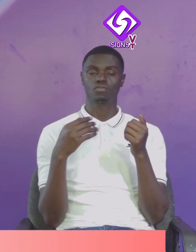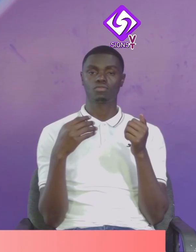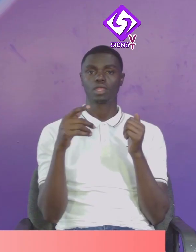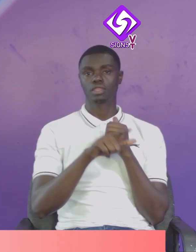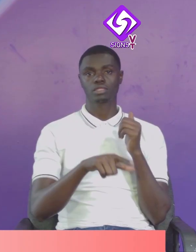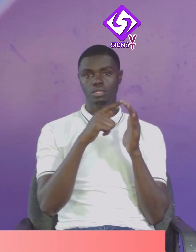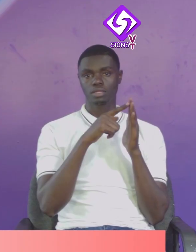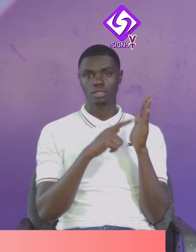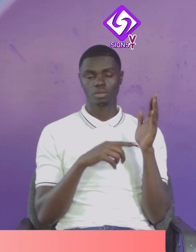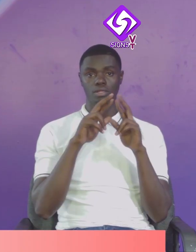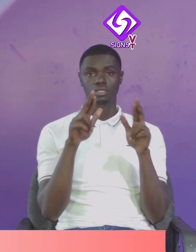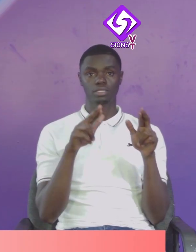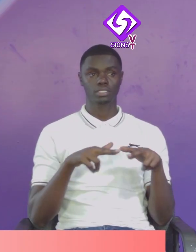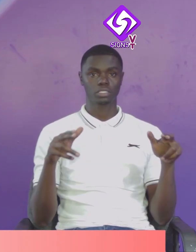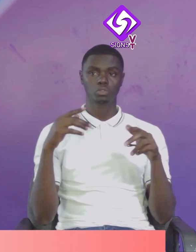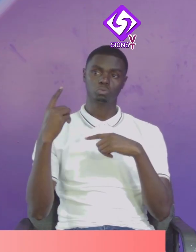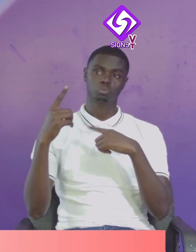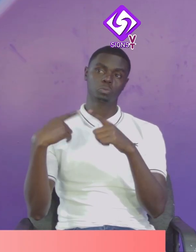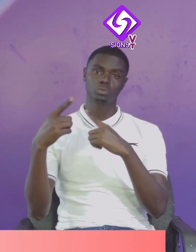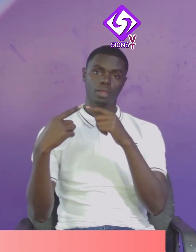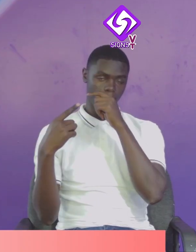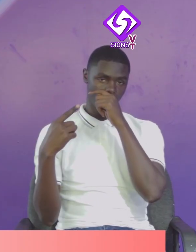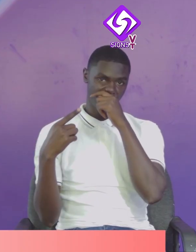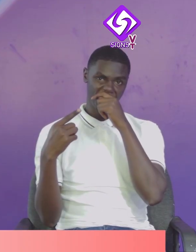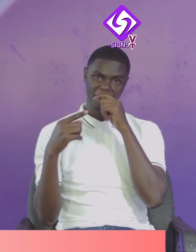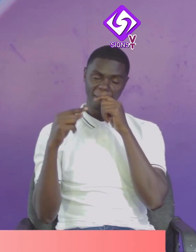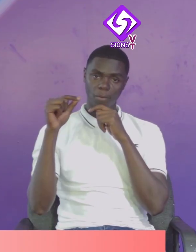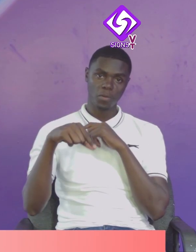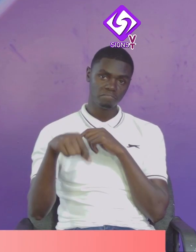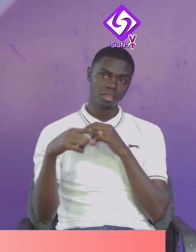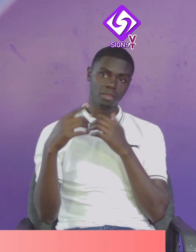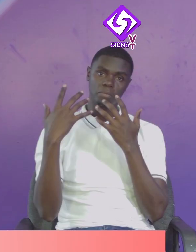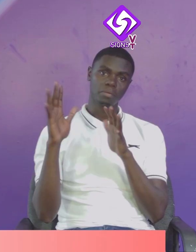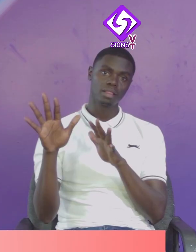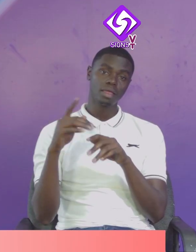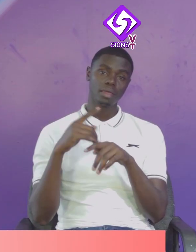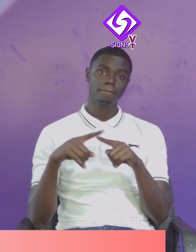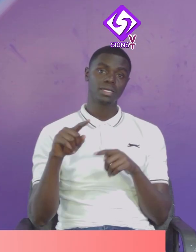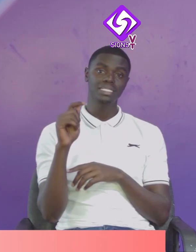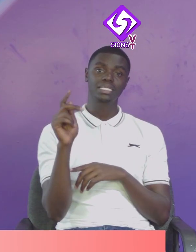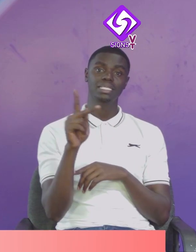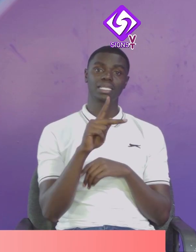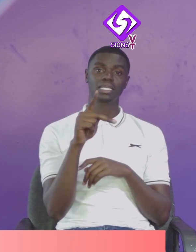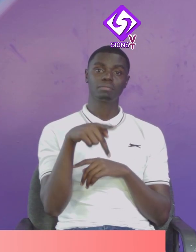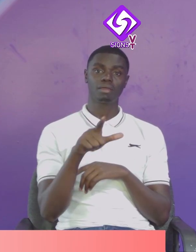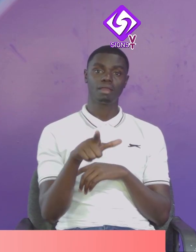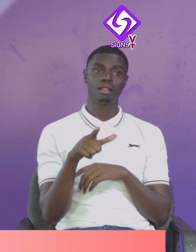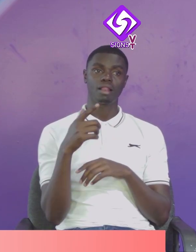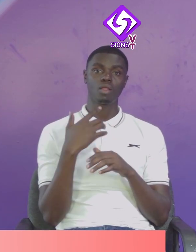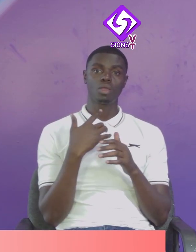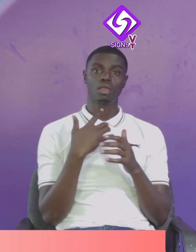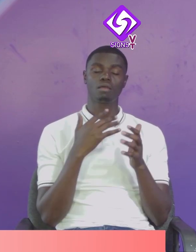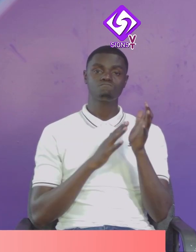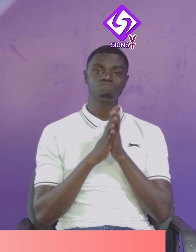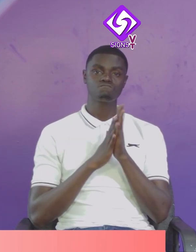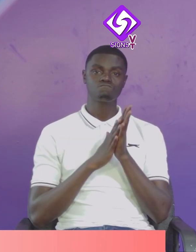I know there's an international football going on as far as the World Cup qualifiers is concerned. But as far as the KPL is concerned, we have